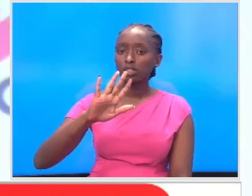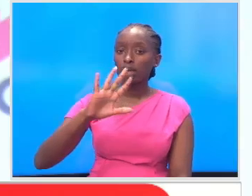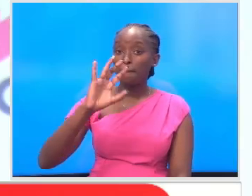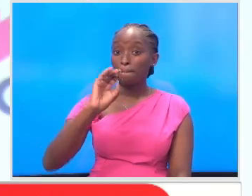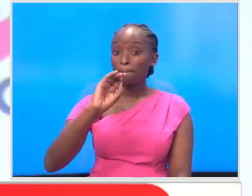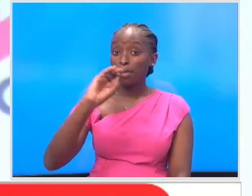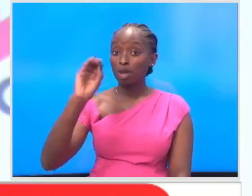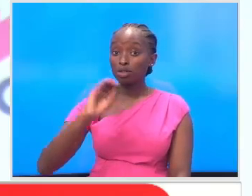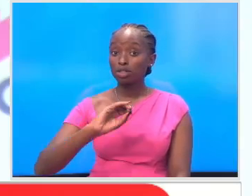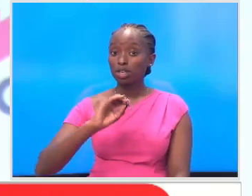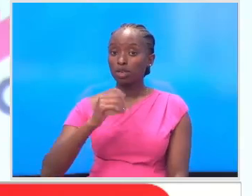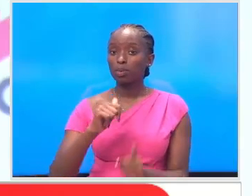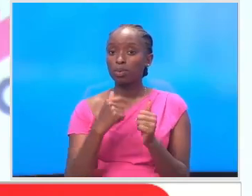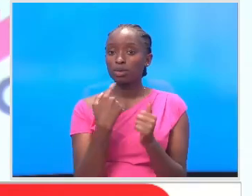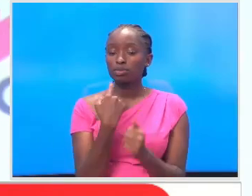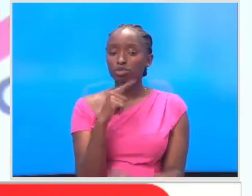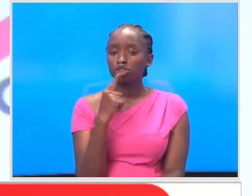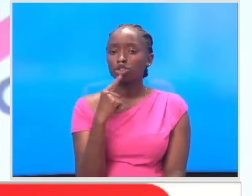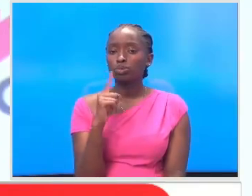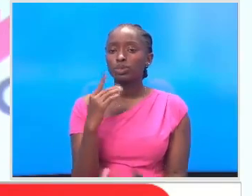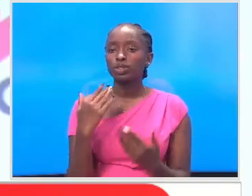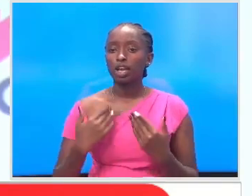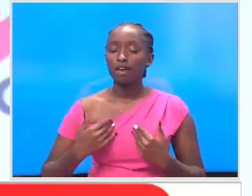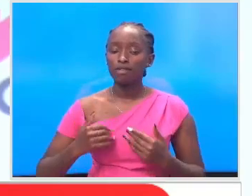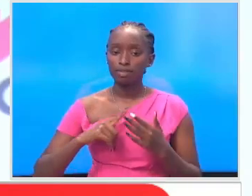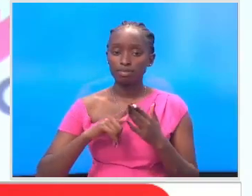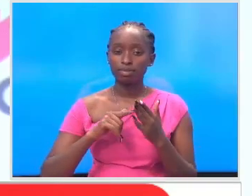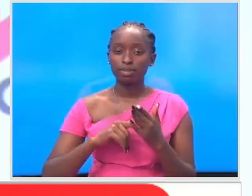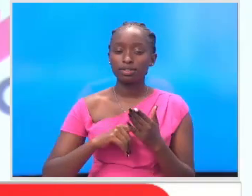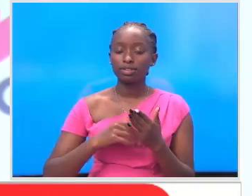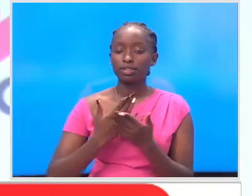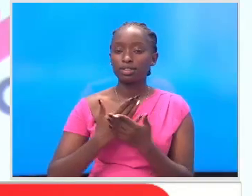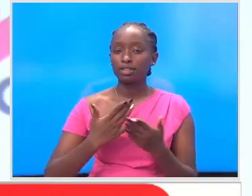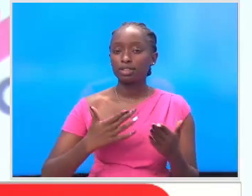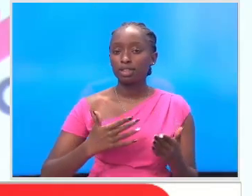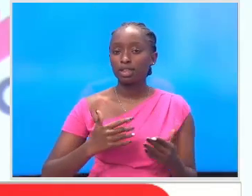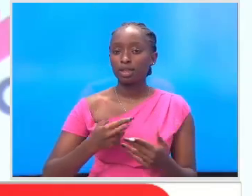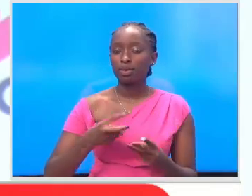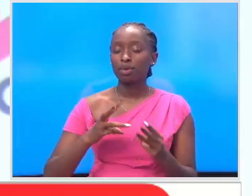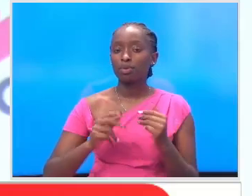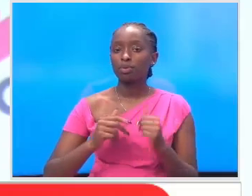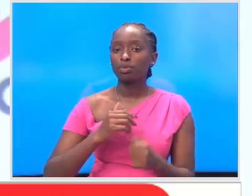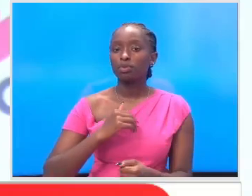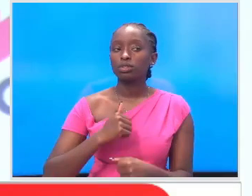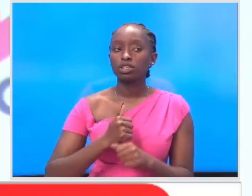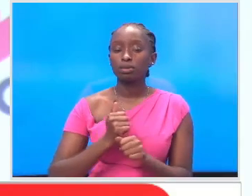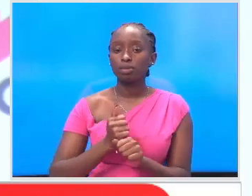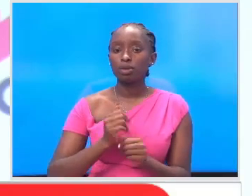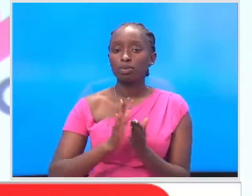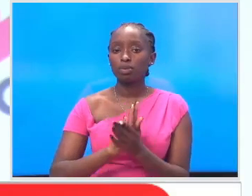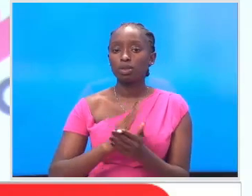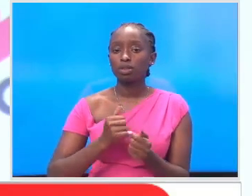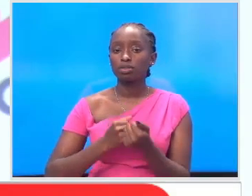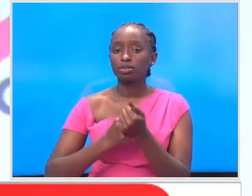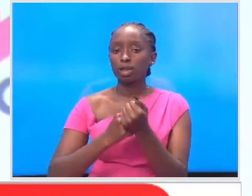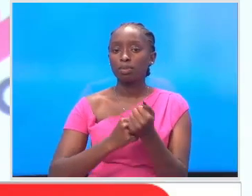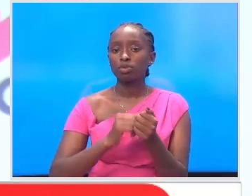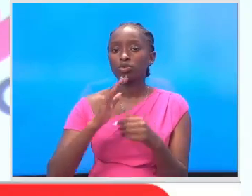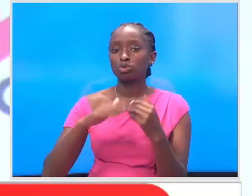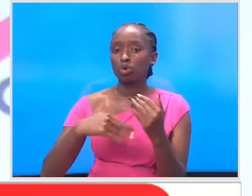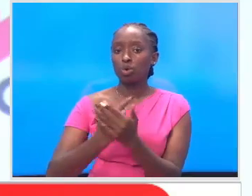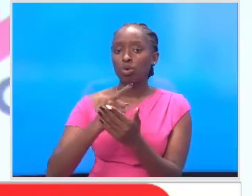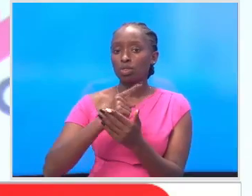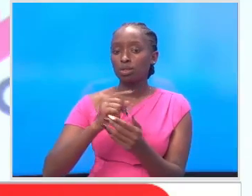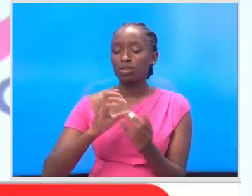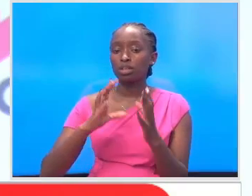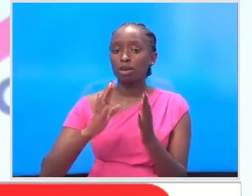50%, but as we said, this was a conscious effort to support the customers, and we